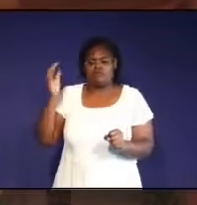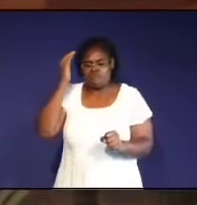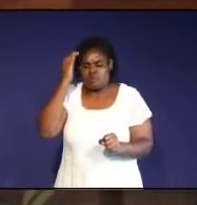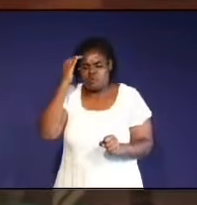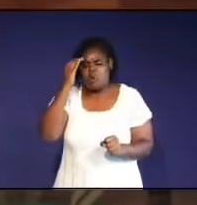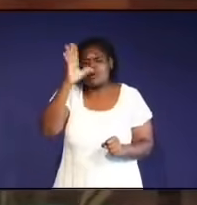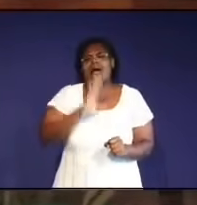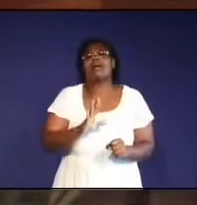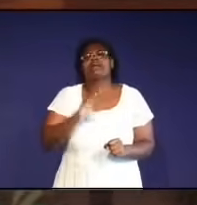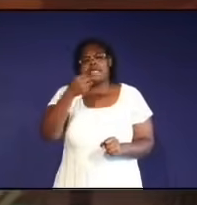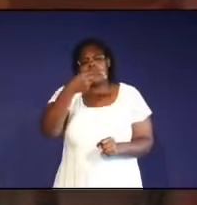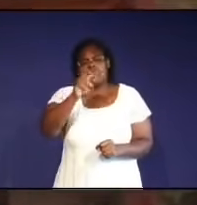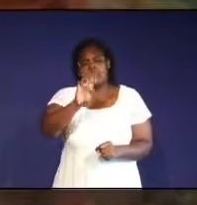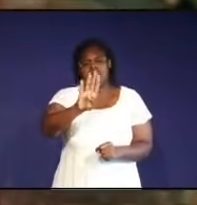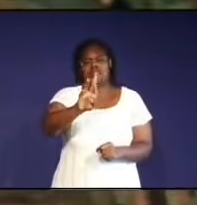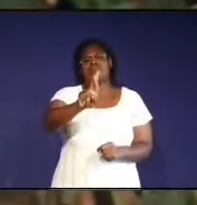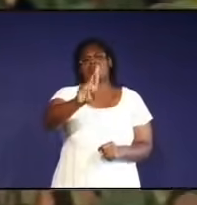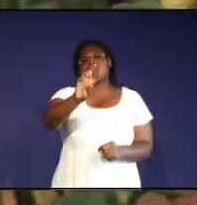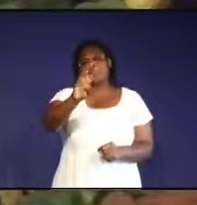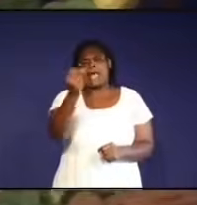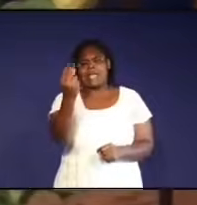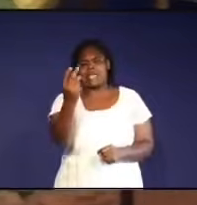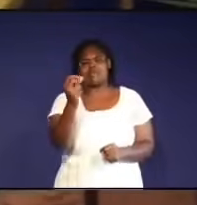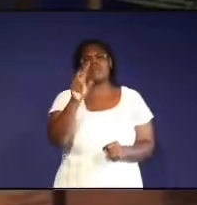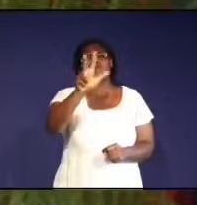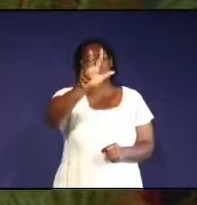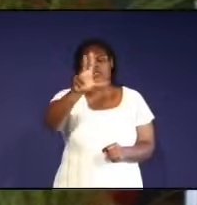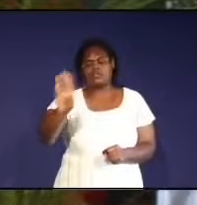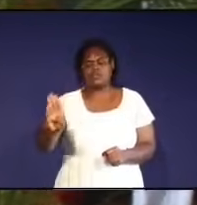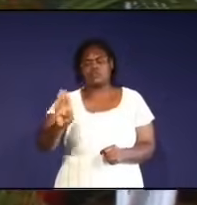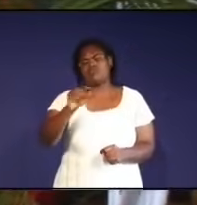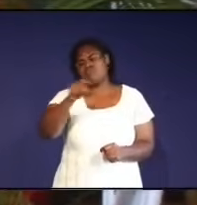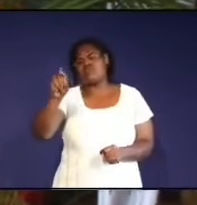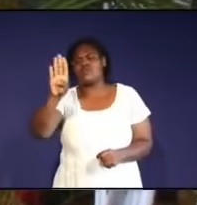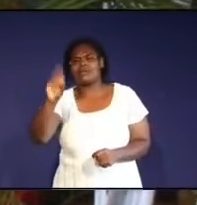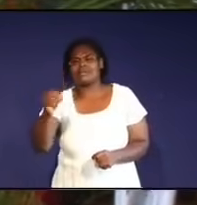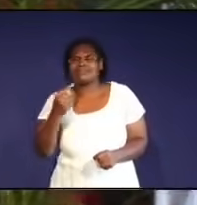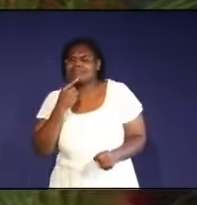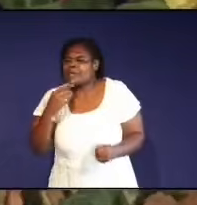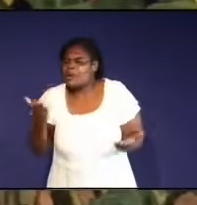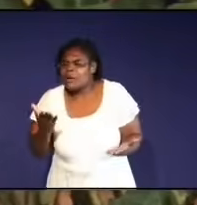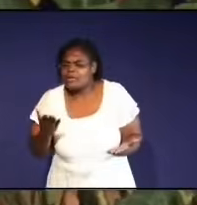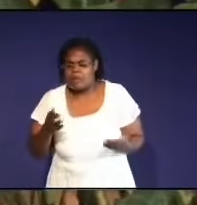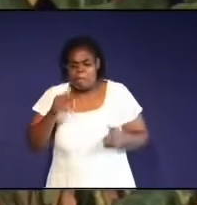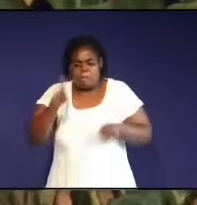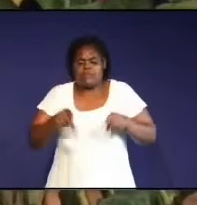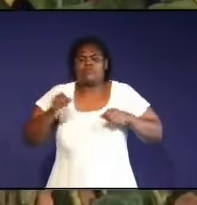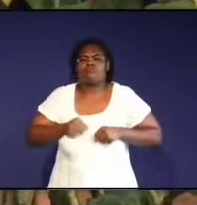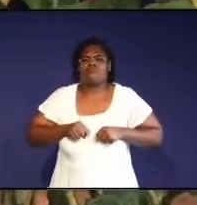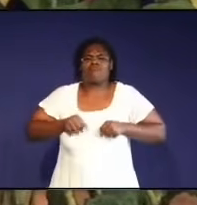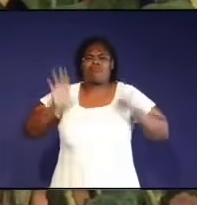Hebrews chapter 11, 32 to 40 talks about those who were sacrificed,